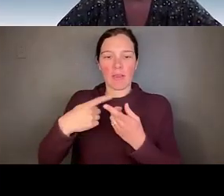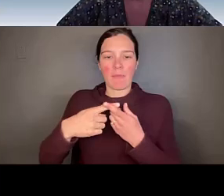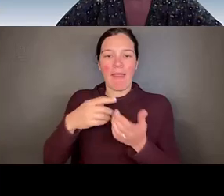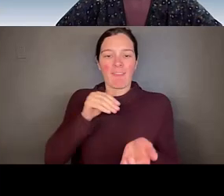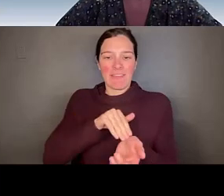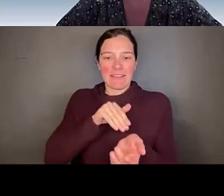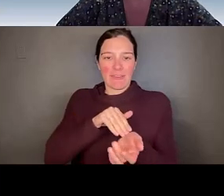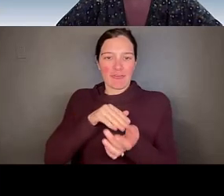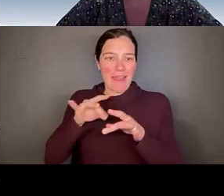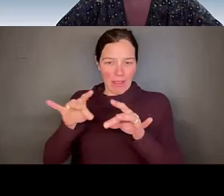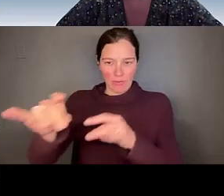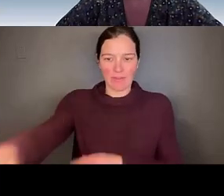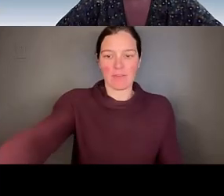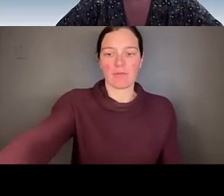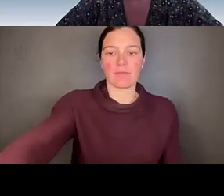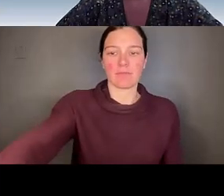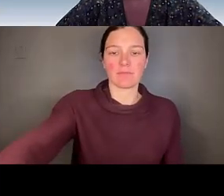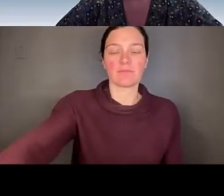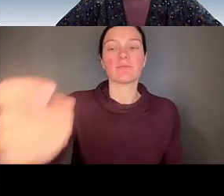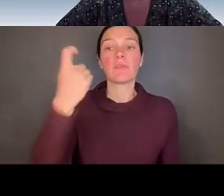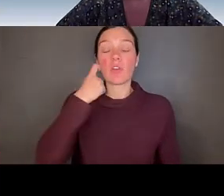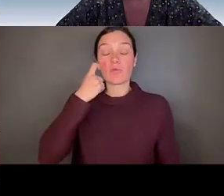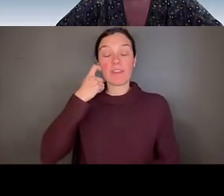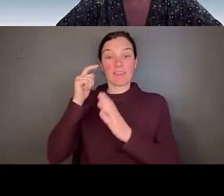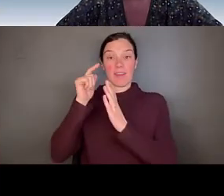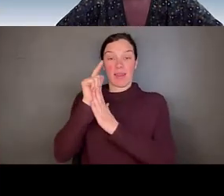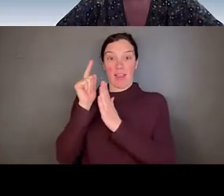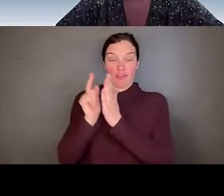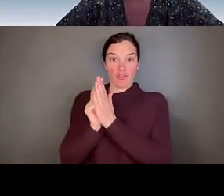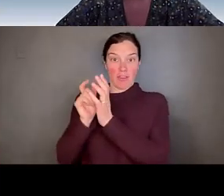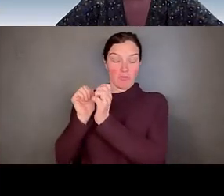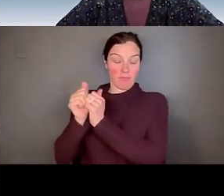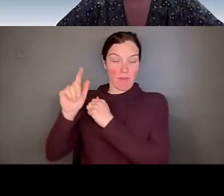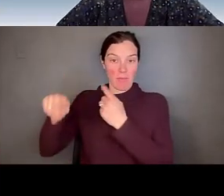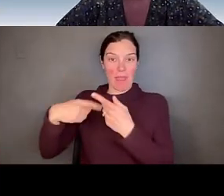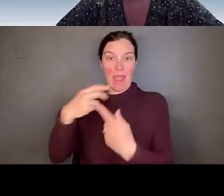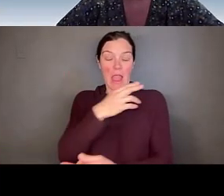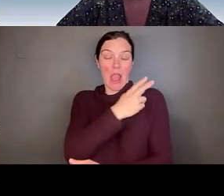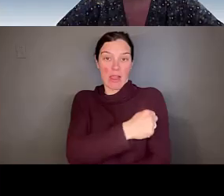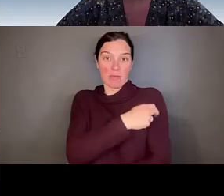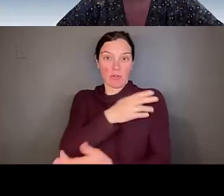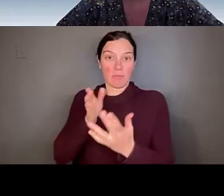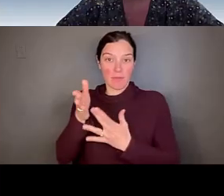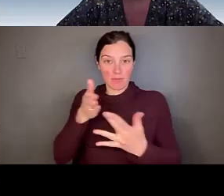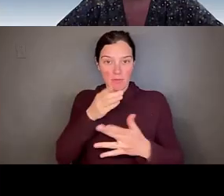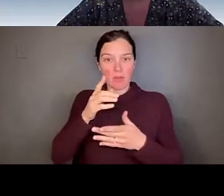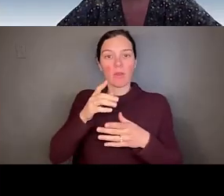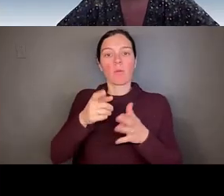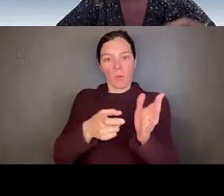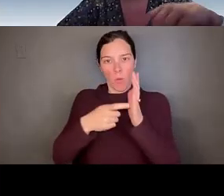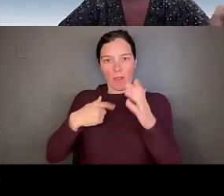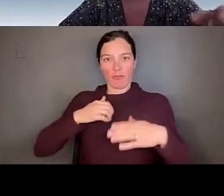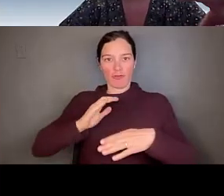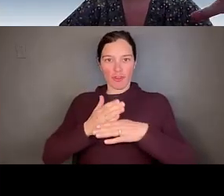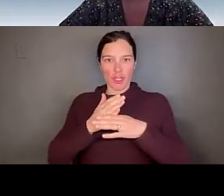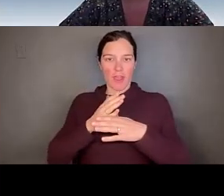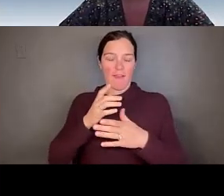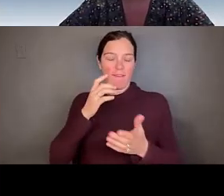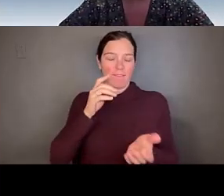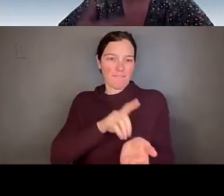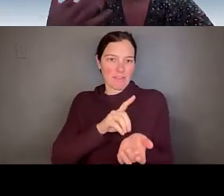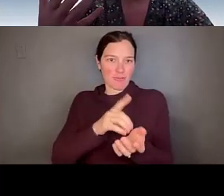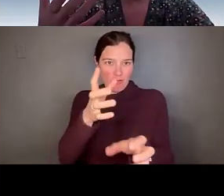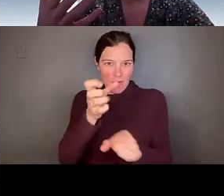today. The latest legislation on hospital transparency requires the sharing of physician acquisitions by hospitals. These